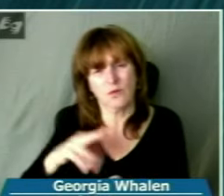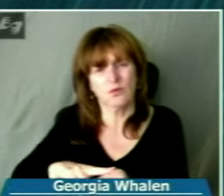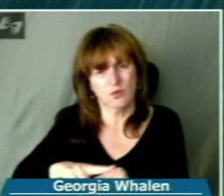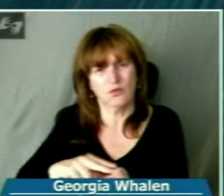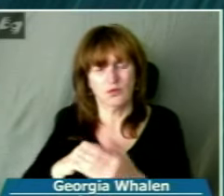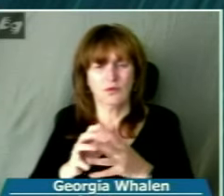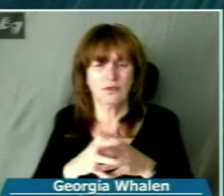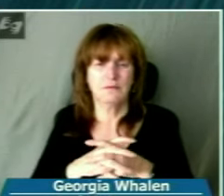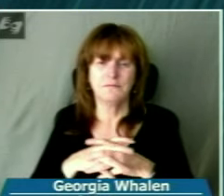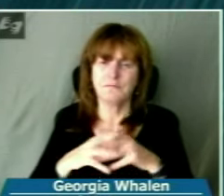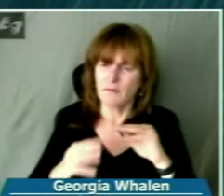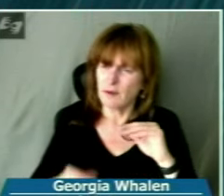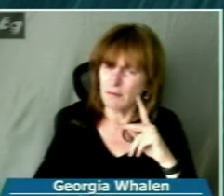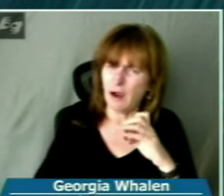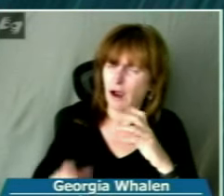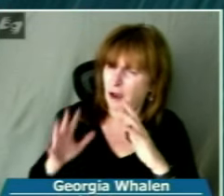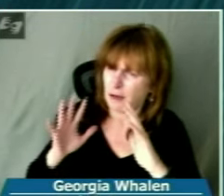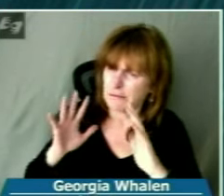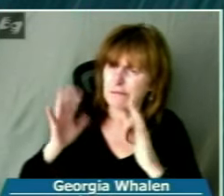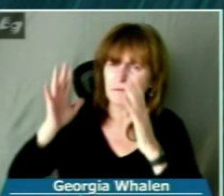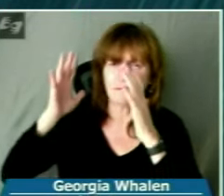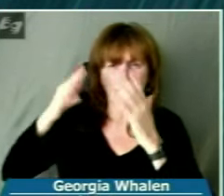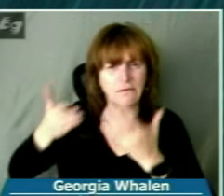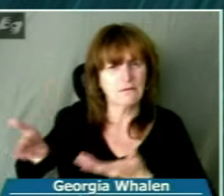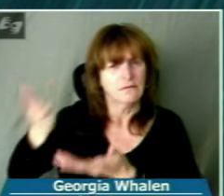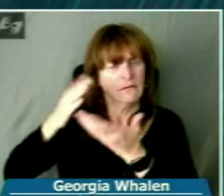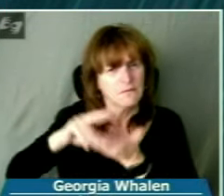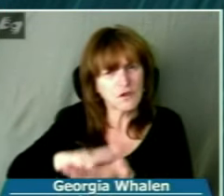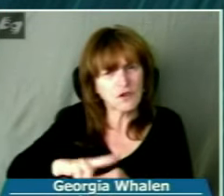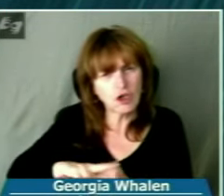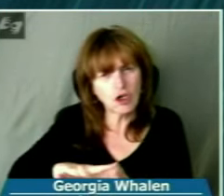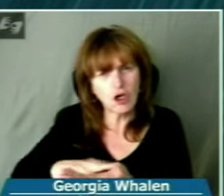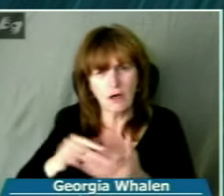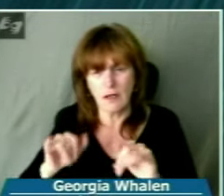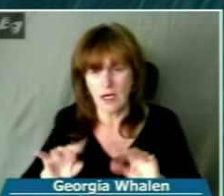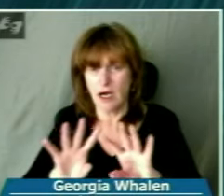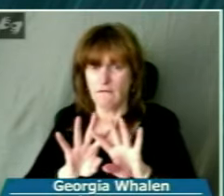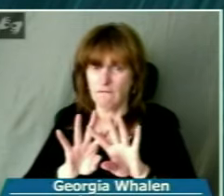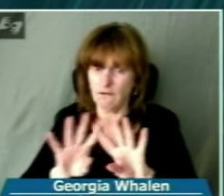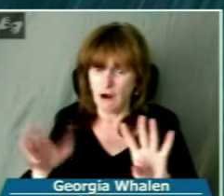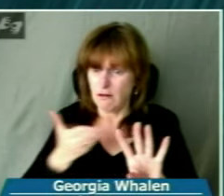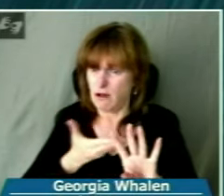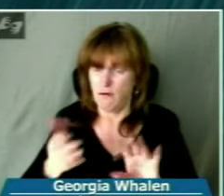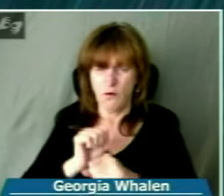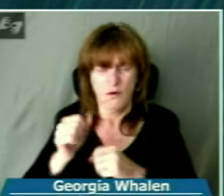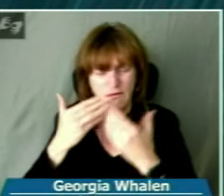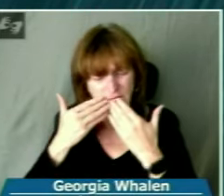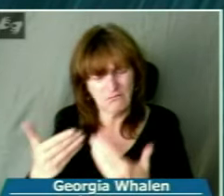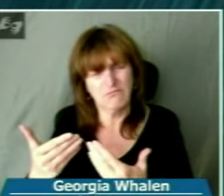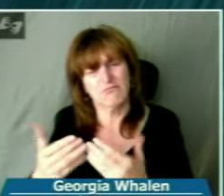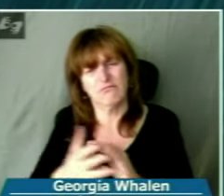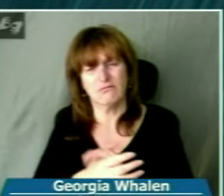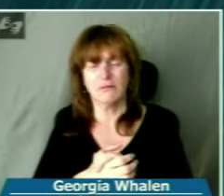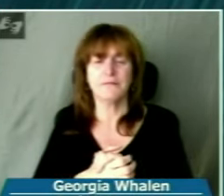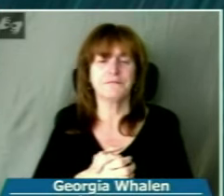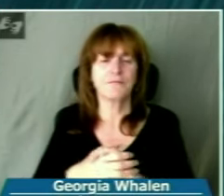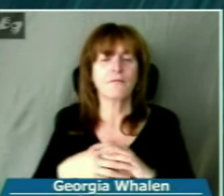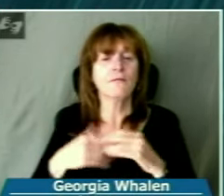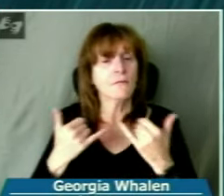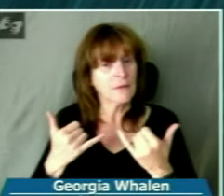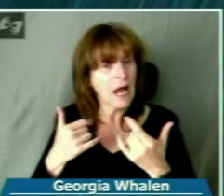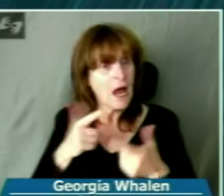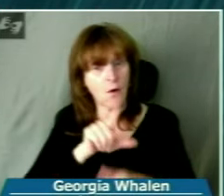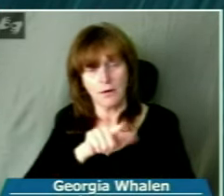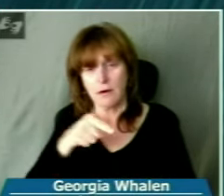to that. Our frontline workers are doing an extraordinary job. We're going to head over now to Mr. Paul Johnson. Paul, great to see